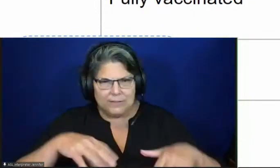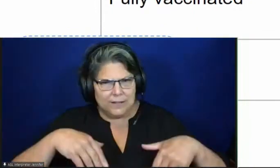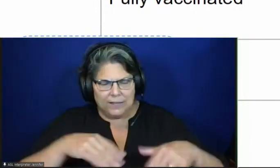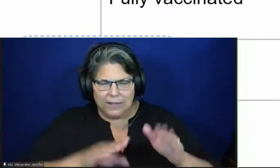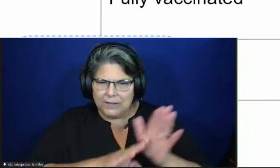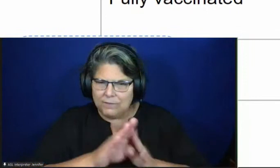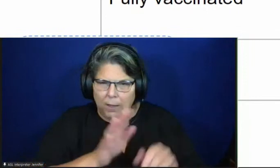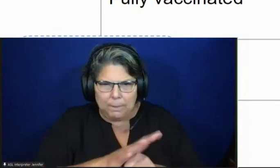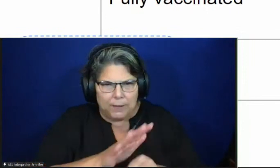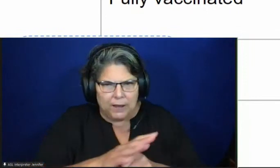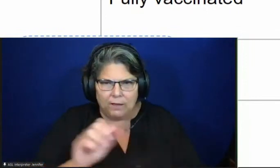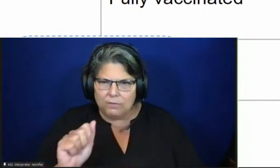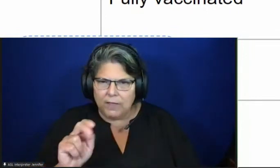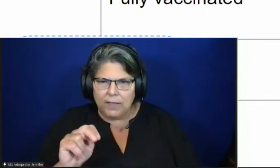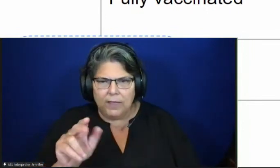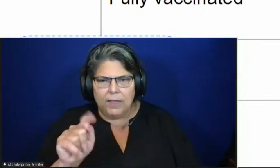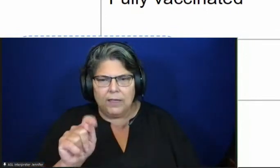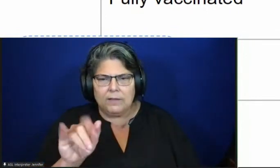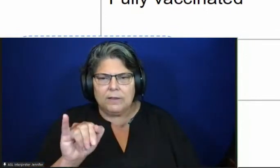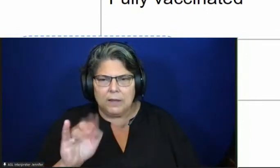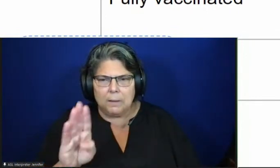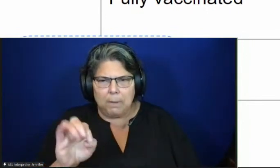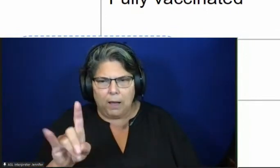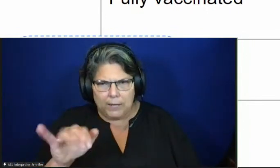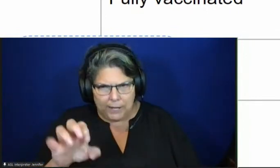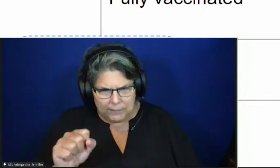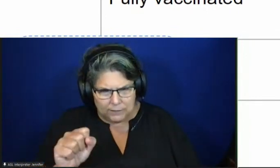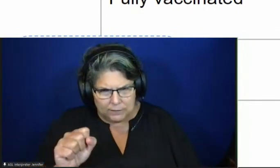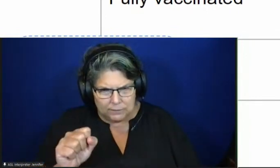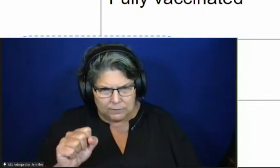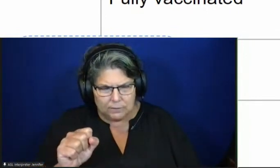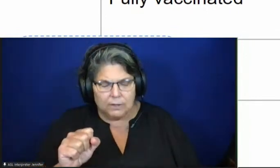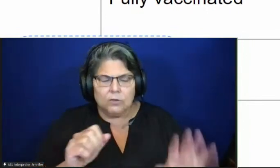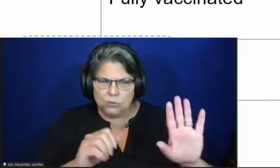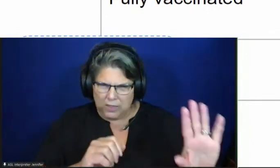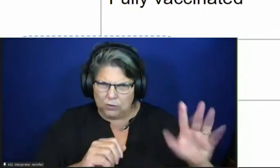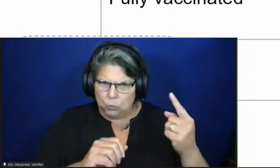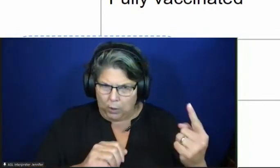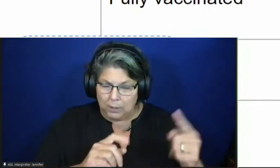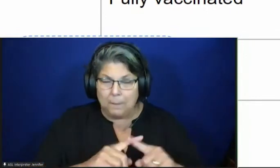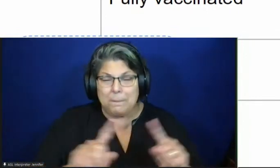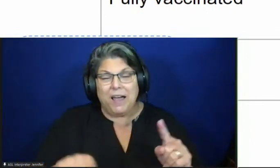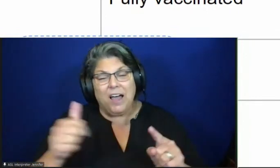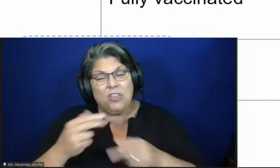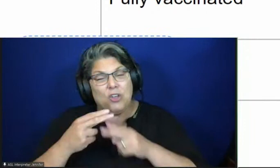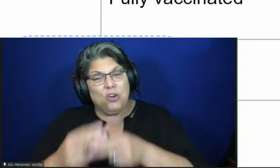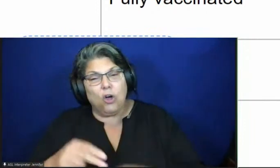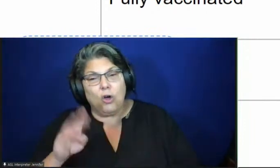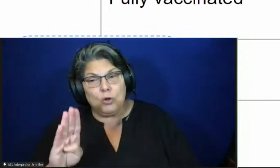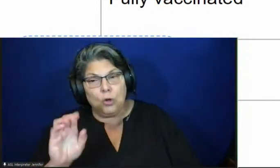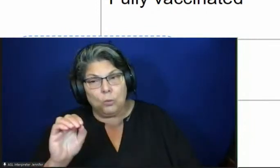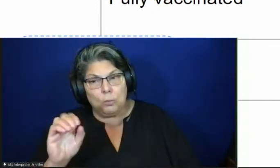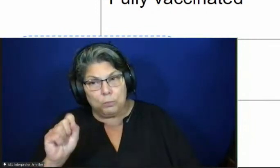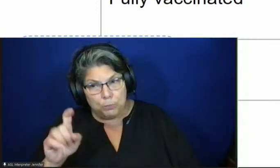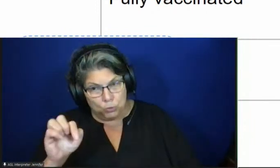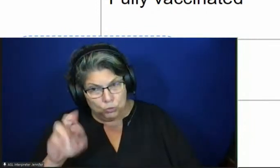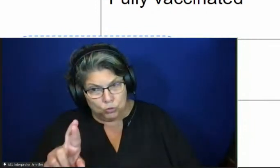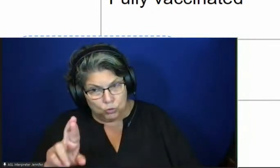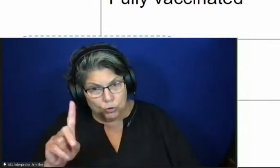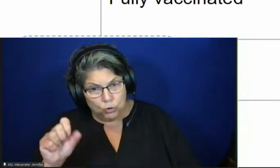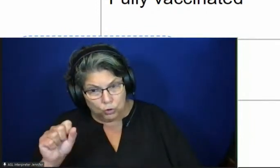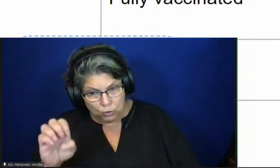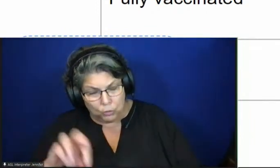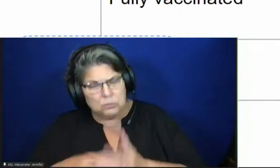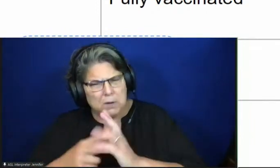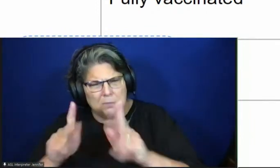response with their initial series. On the other hand, booster doses would be for people who've had a full primary series,